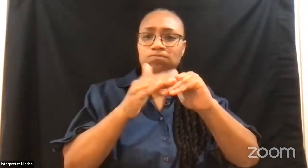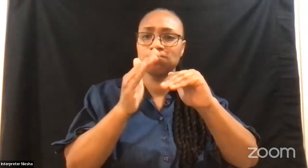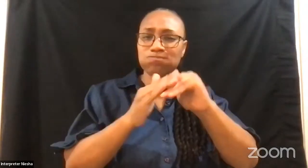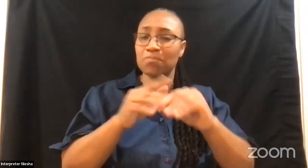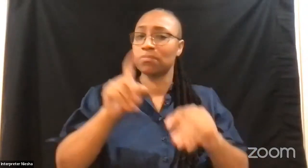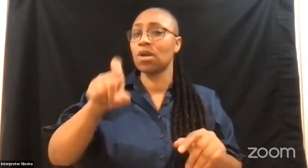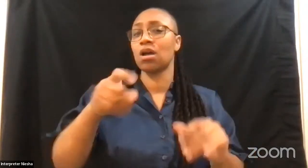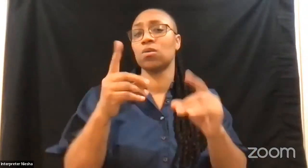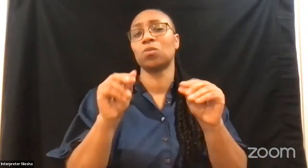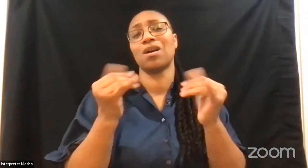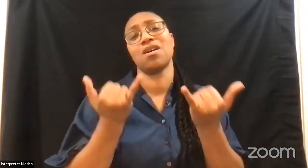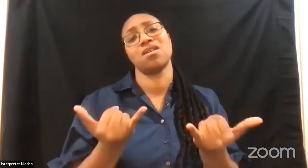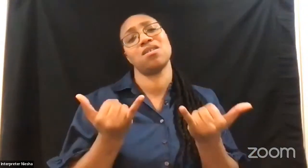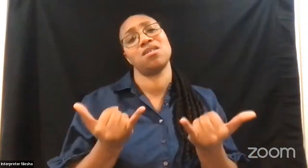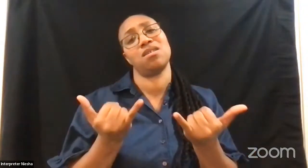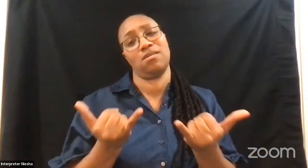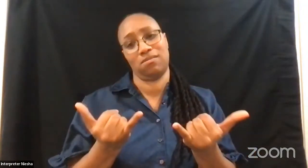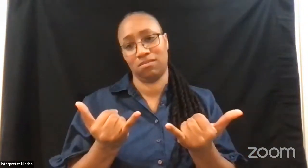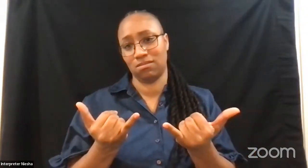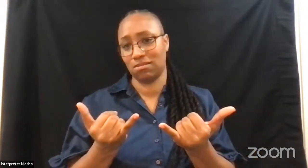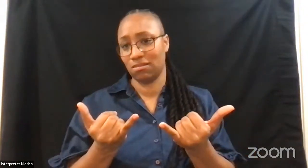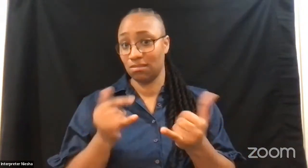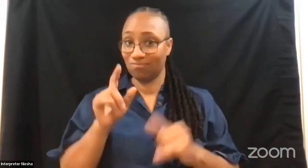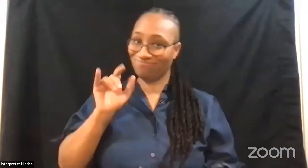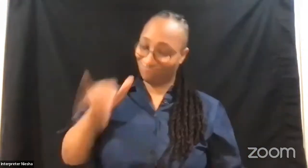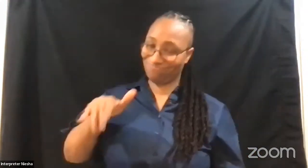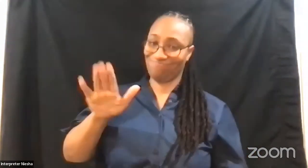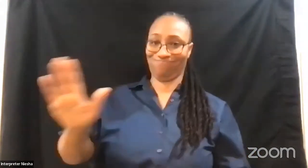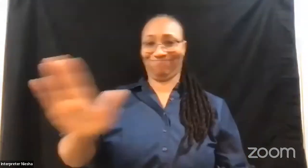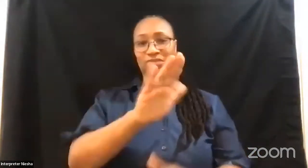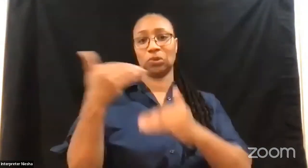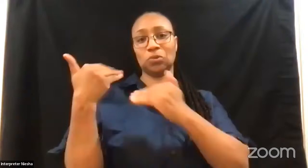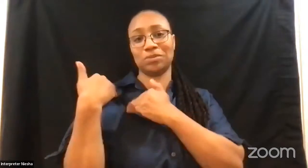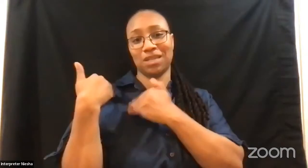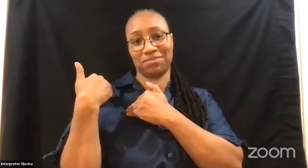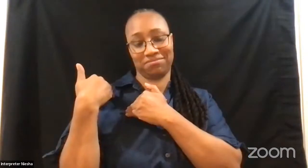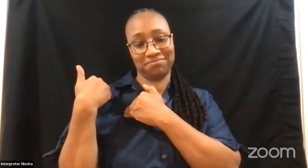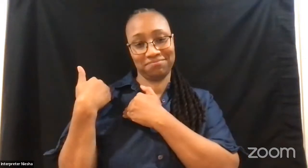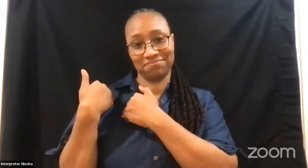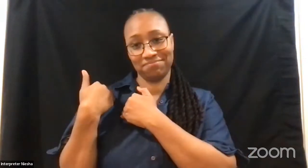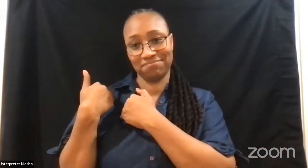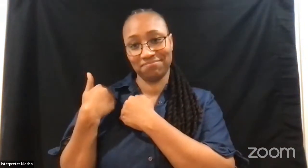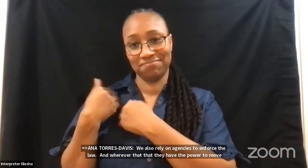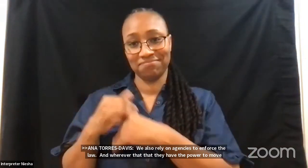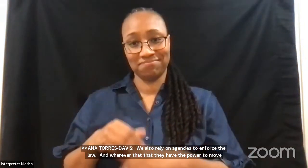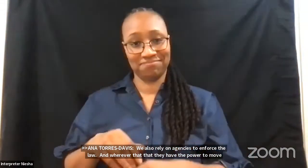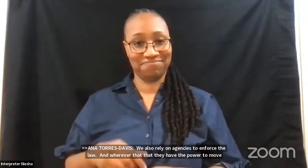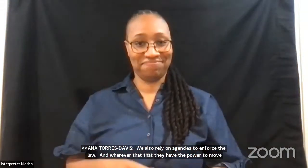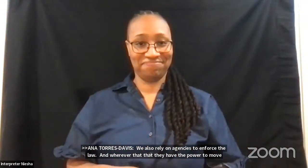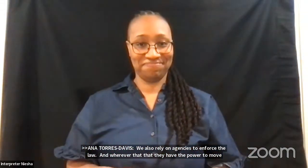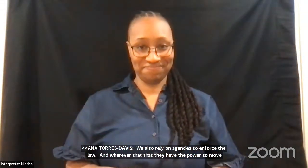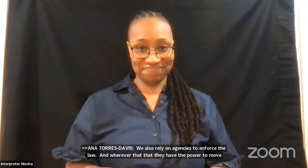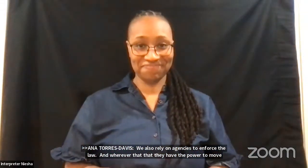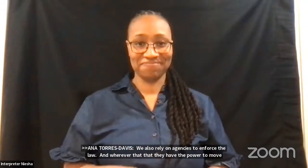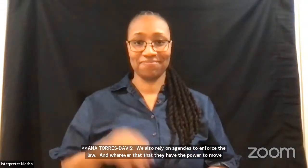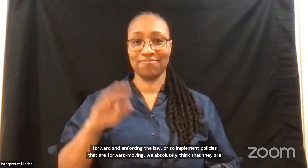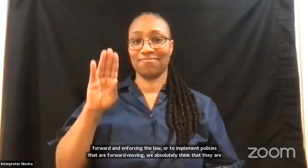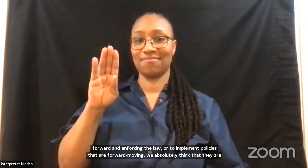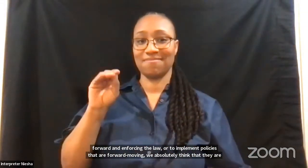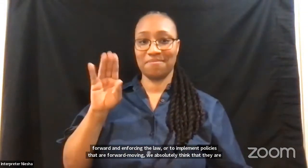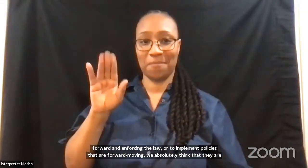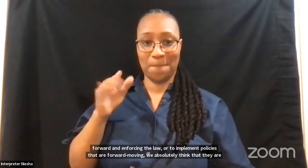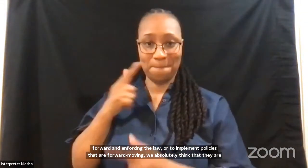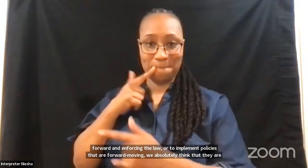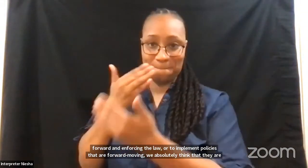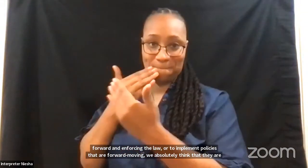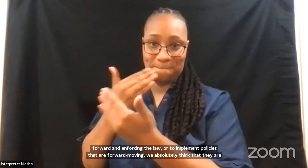they are responsible for doing so. Got it. Thank you. So the questions can keep coming in. So